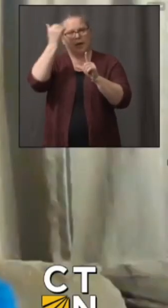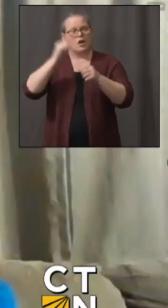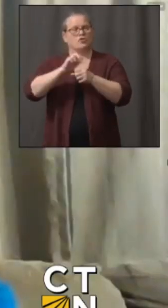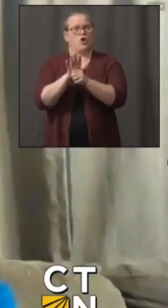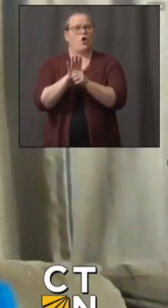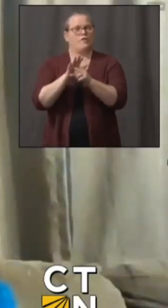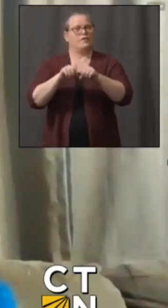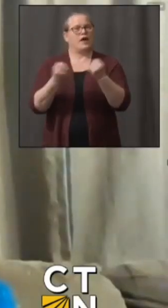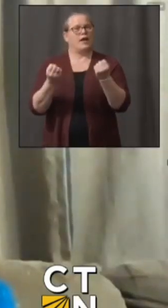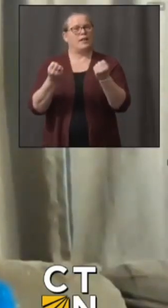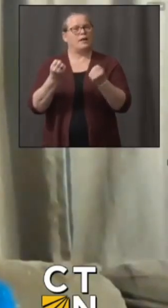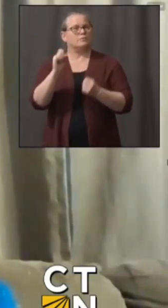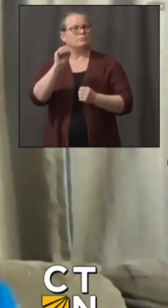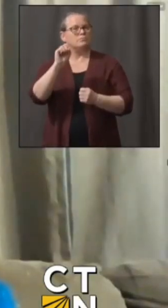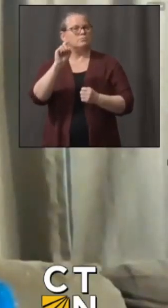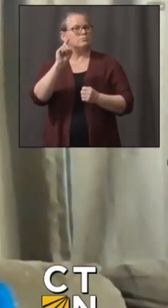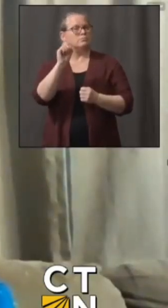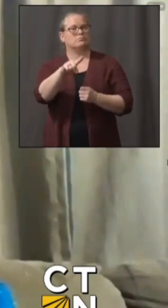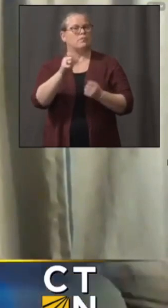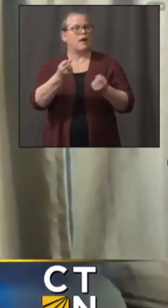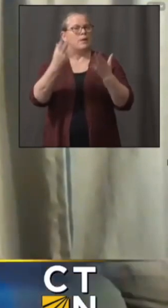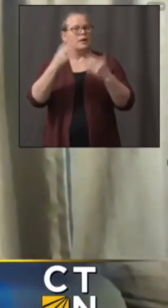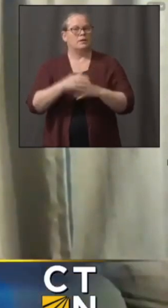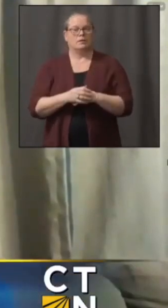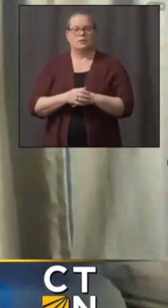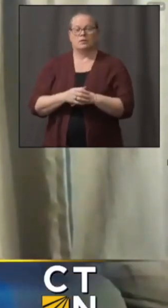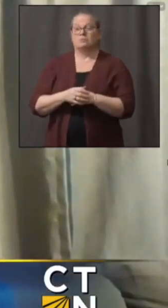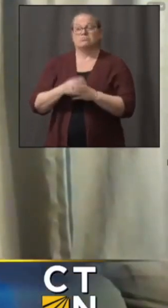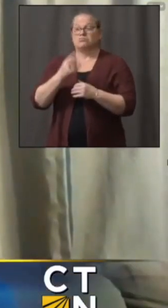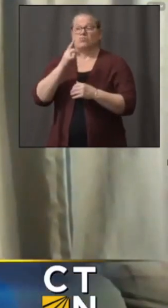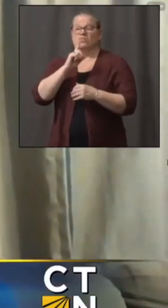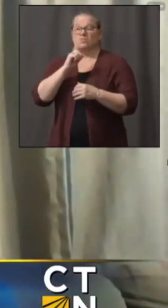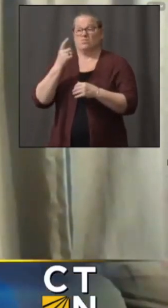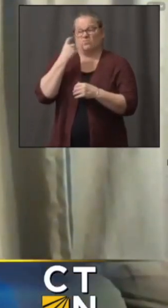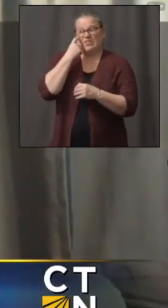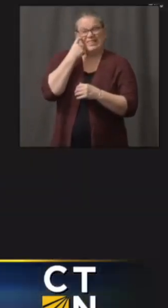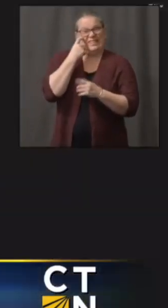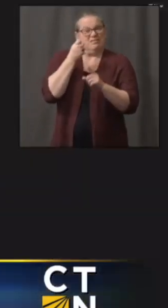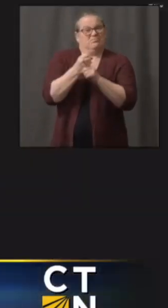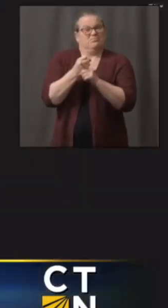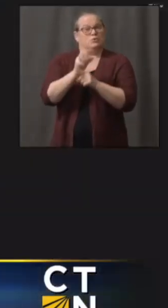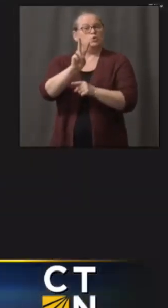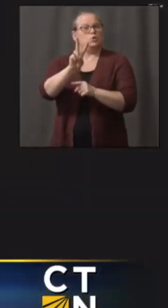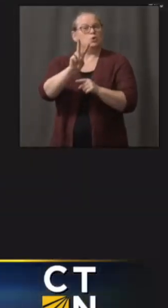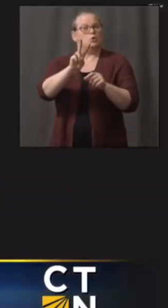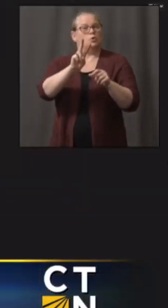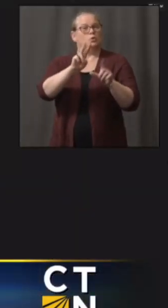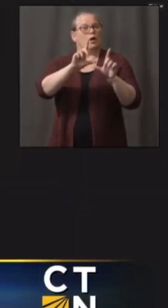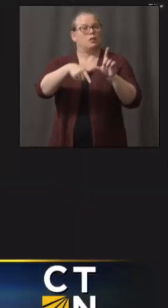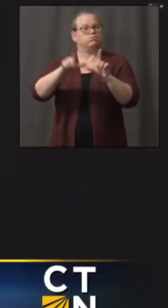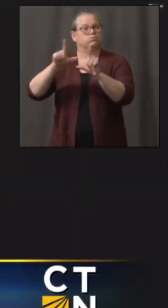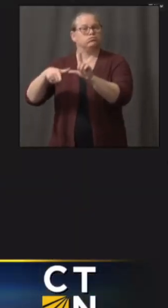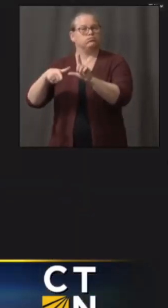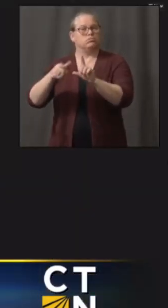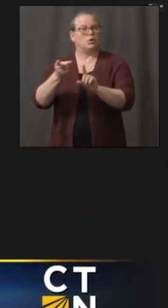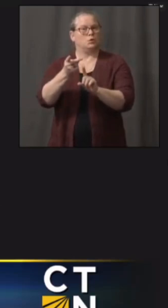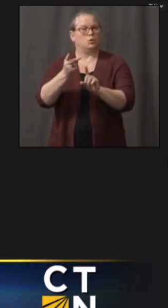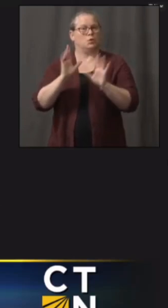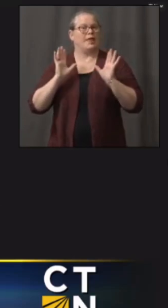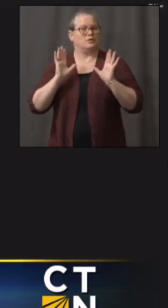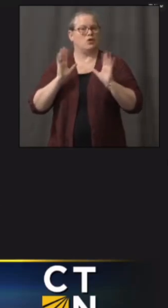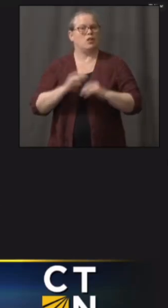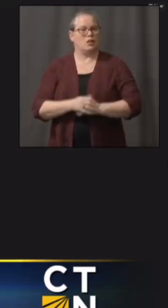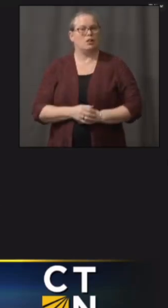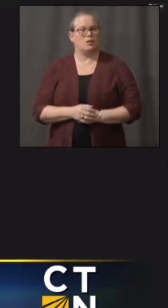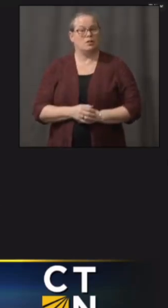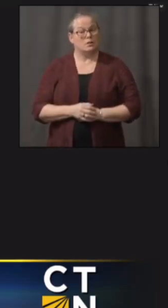It's just been the two that have happened recently. And are these all based on referrals, or have